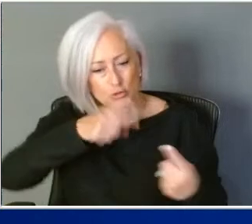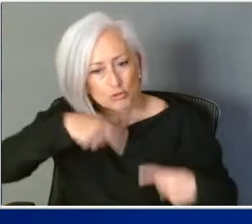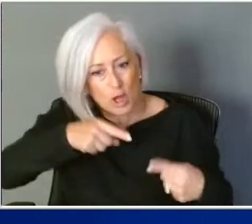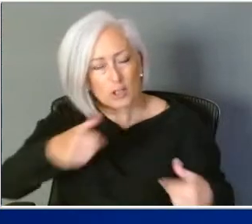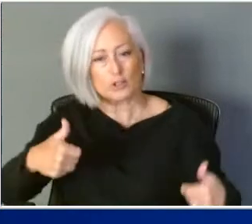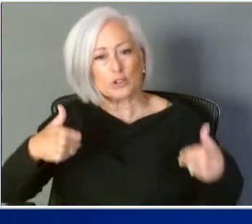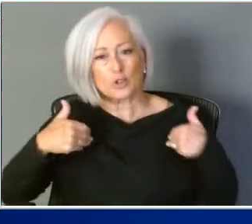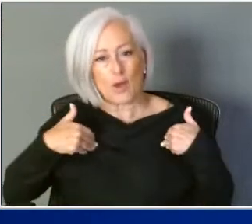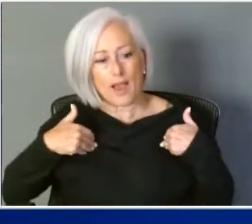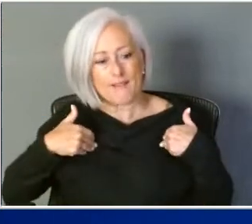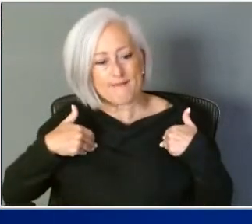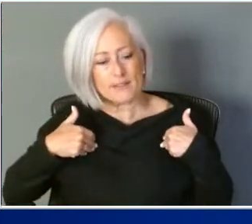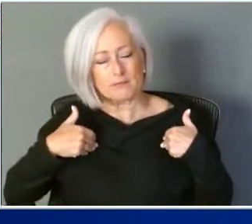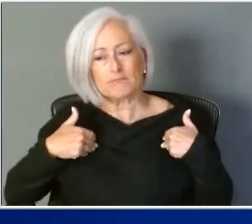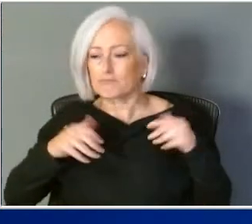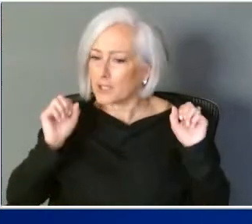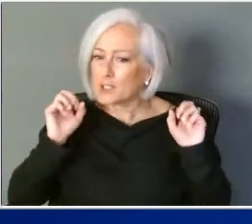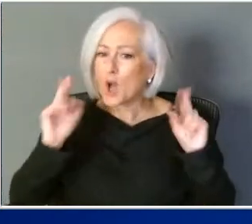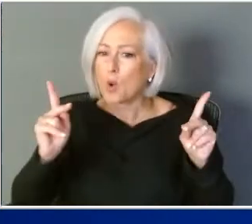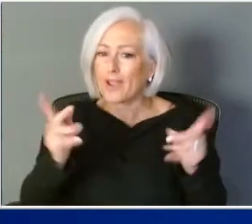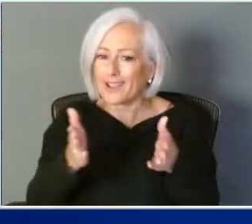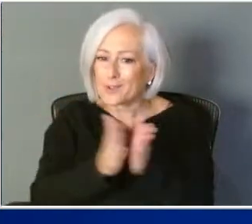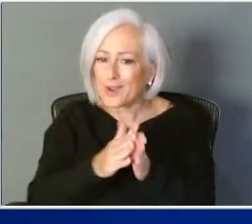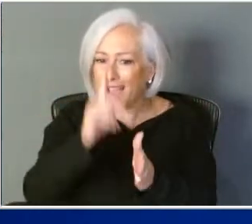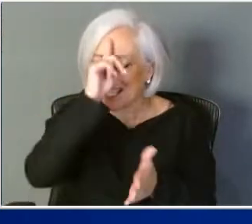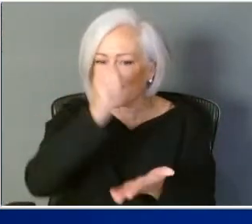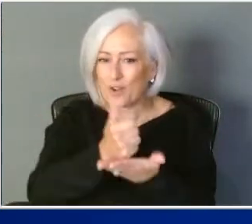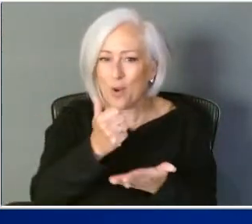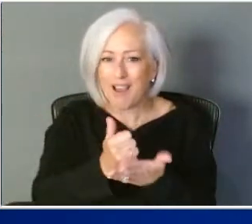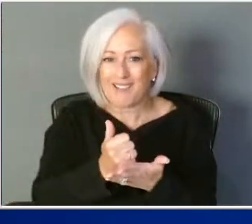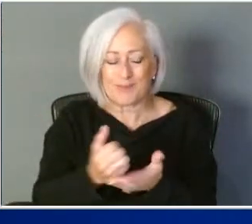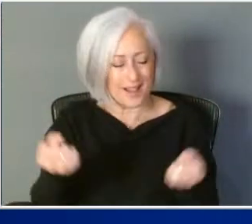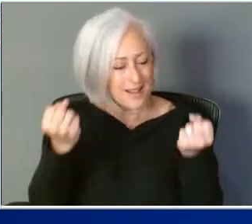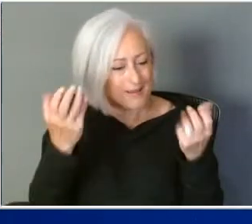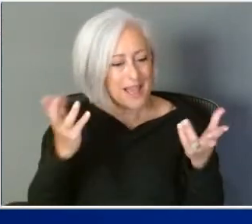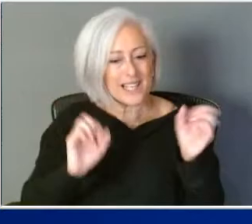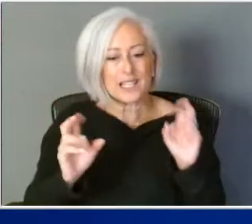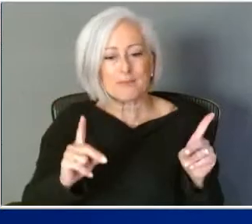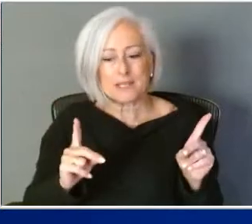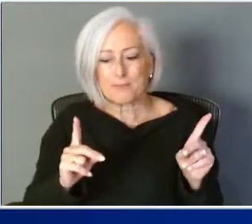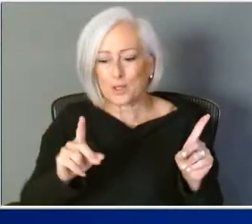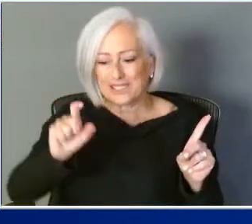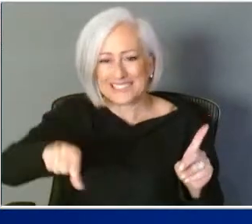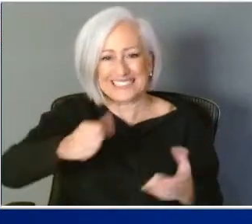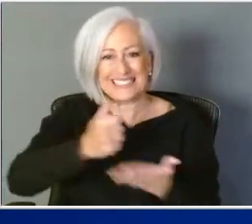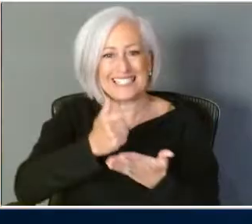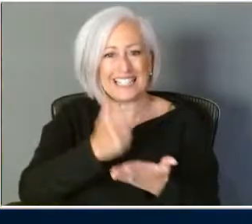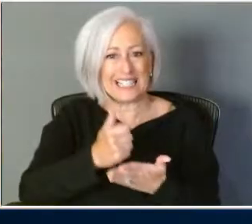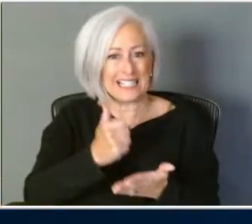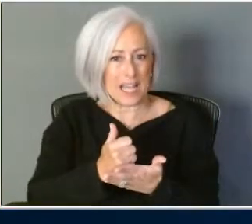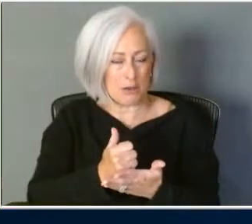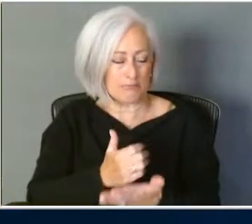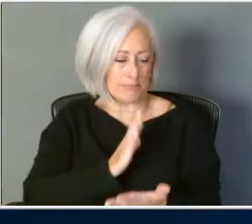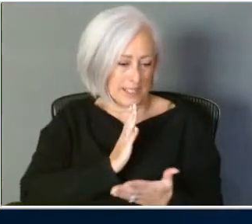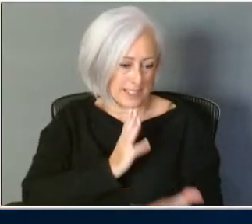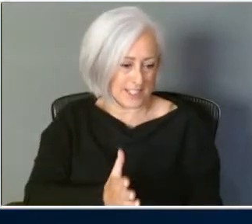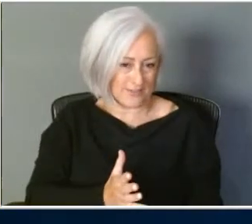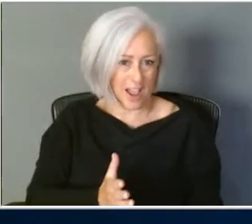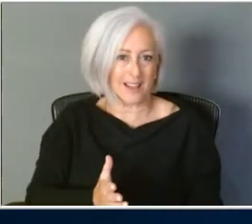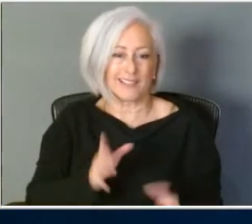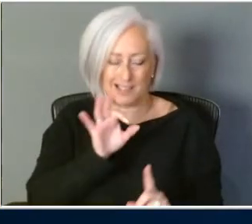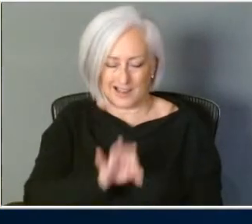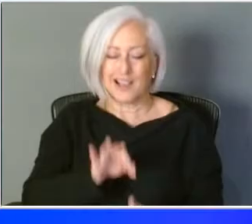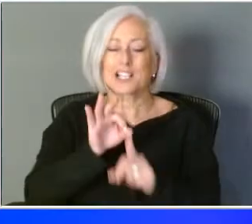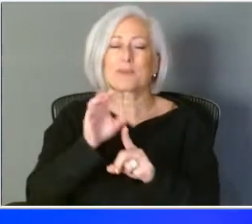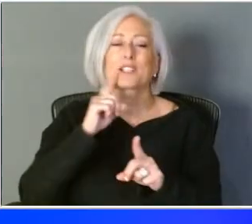so many pressures put on everybody in today's society, but especially our adolescents and our young adults. Absolutely. Dr. Hawkinson, thank you. Before